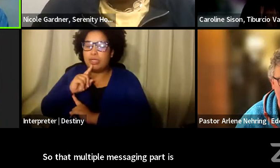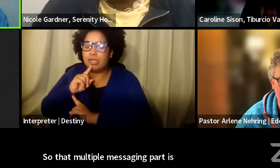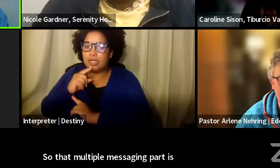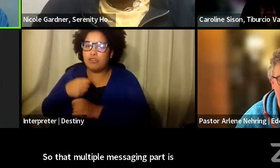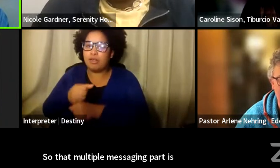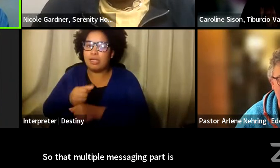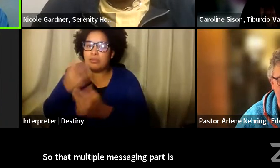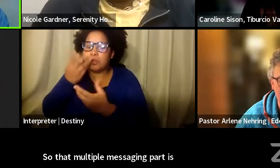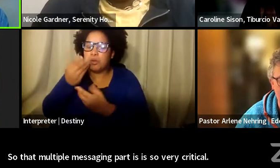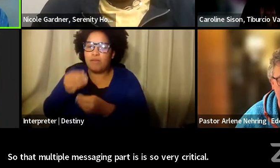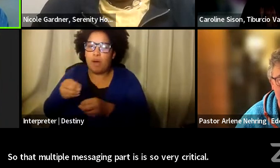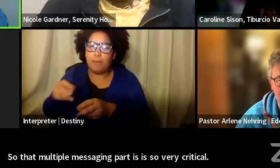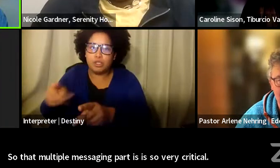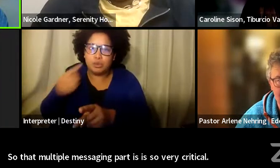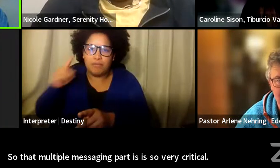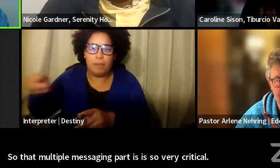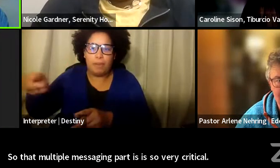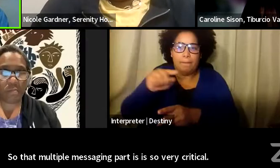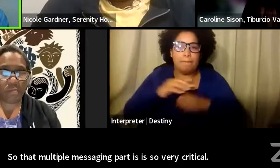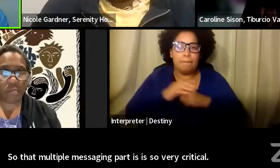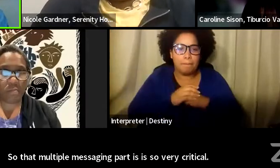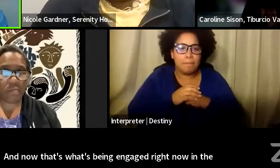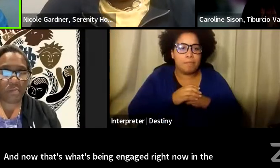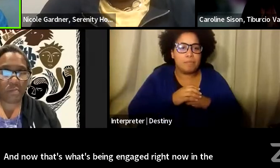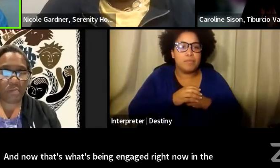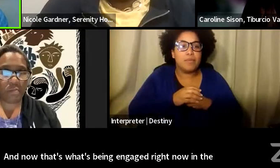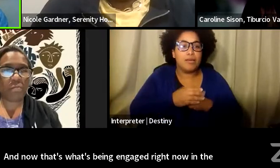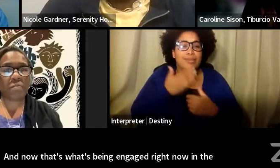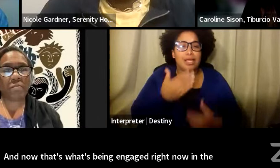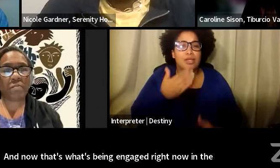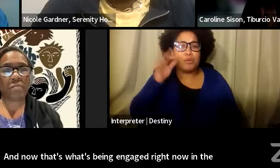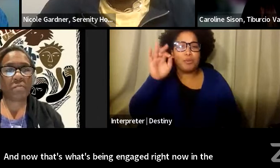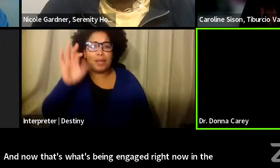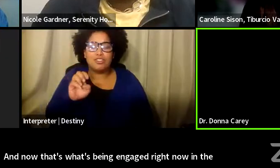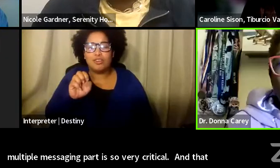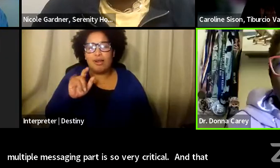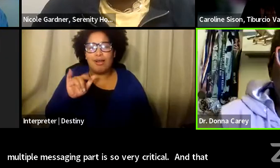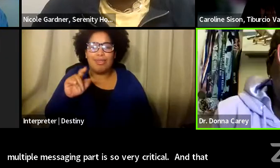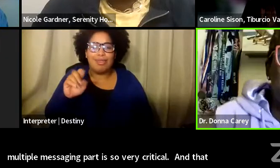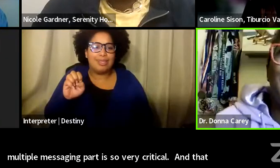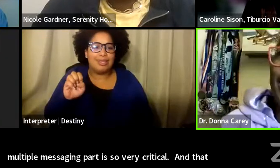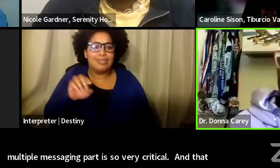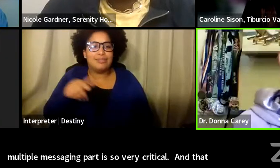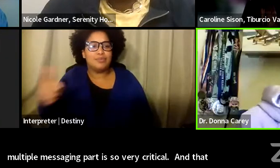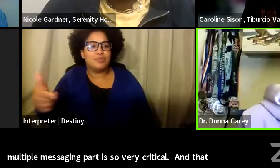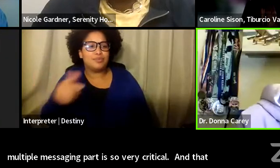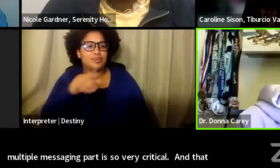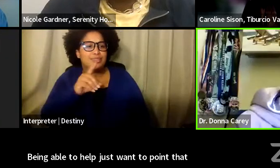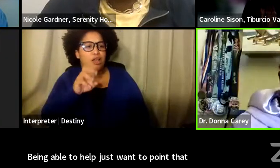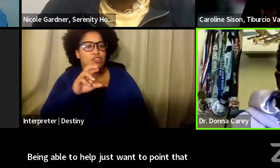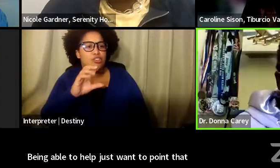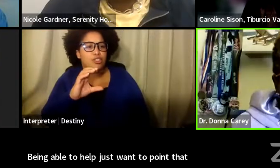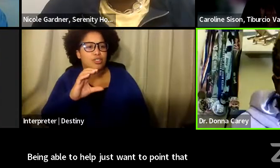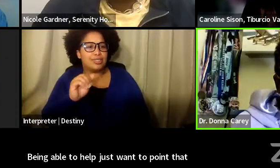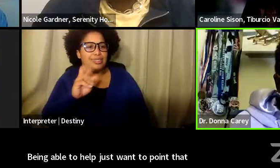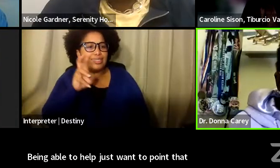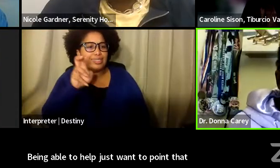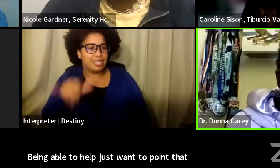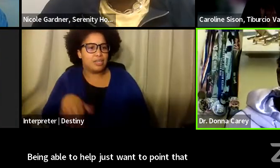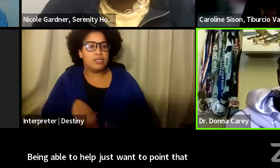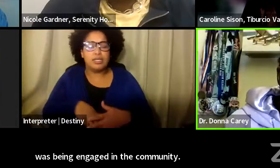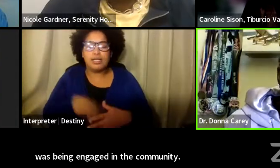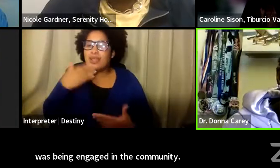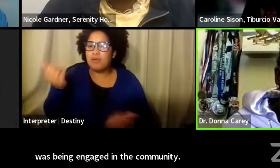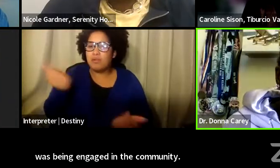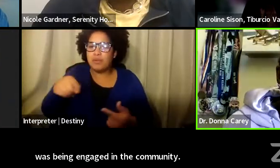Thanks, Pastor Arlene. Dr. Carey. Hi, good evening, everyone. I think a comment